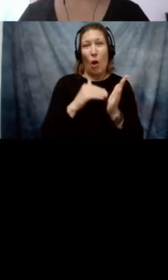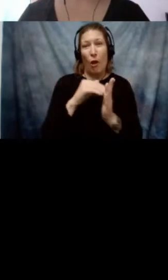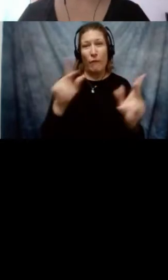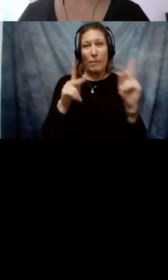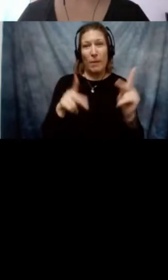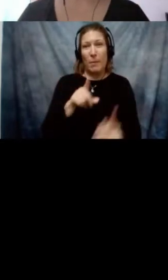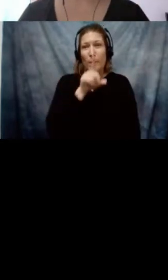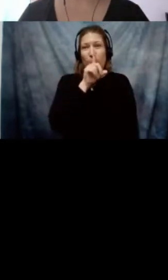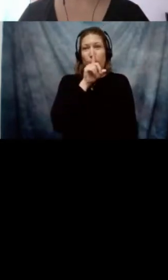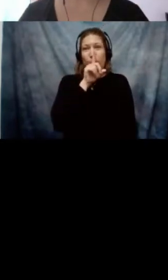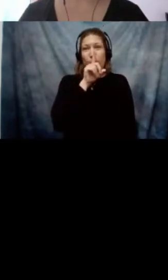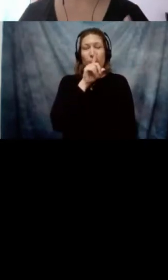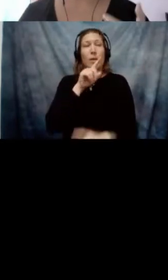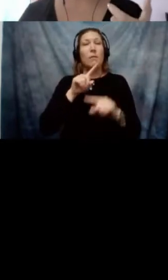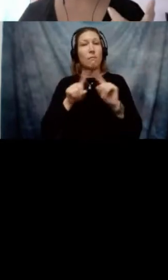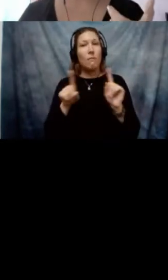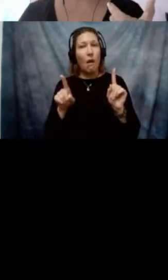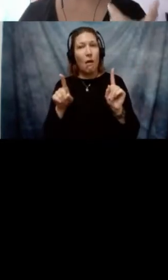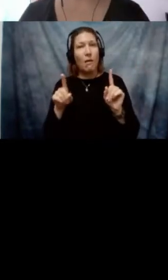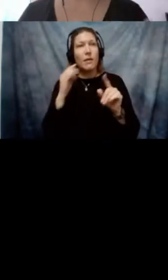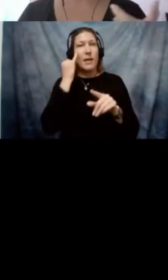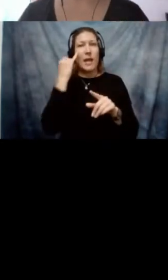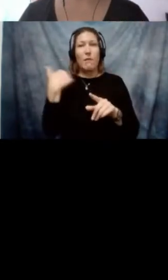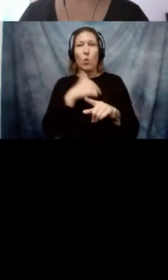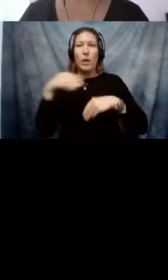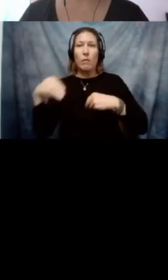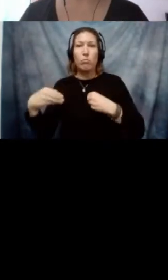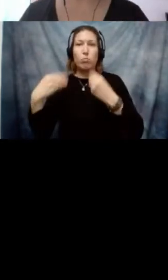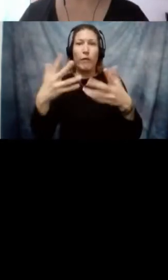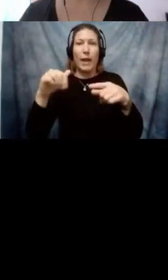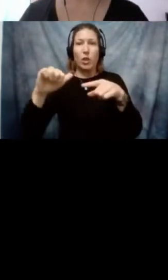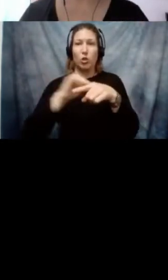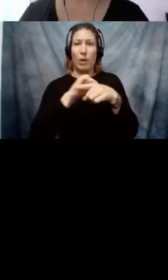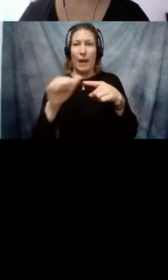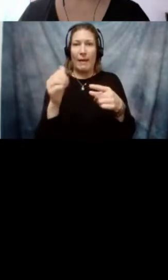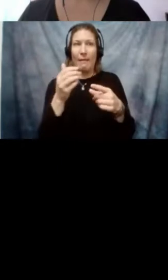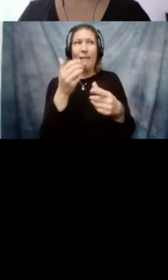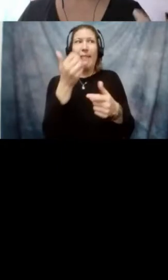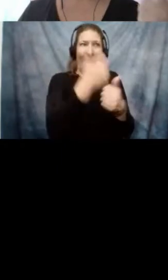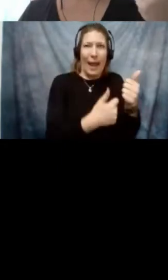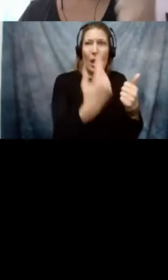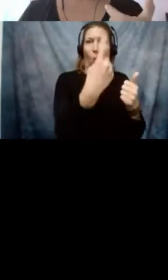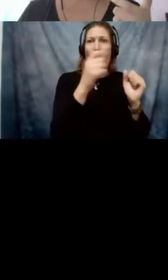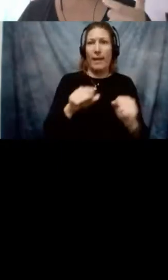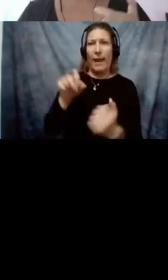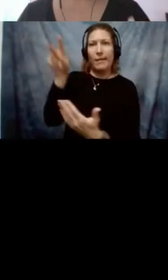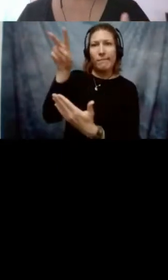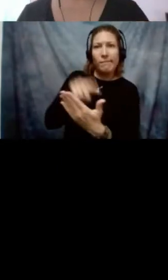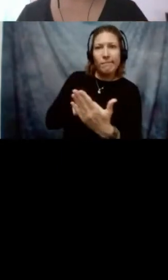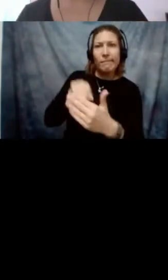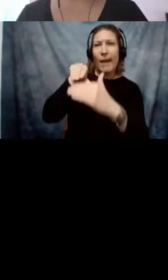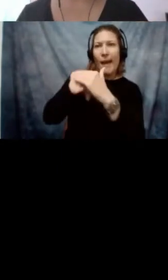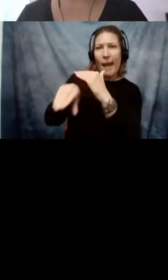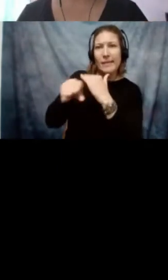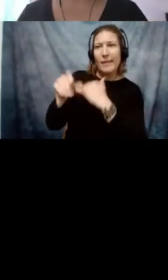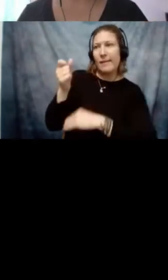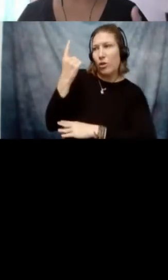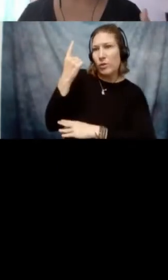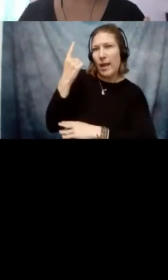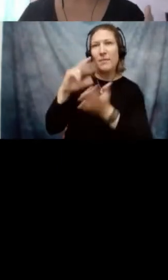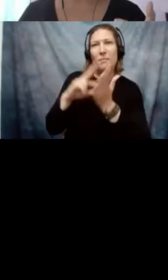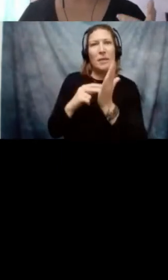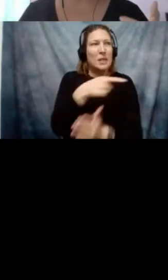it's our responsibility to try to reach as many people as possible. And when we're thinking about learner challenges, so